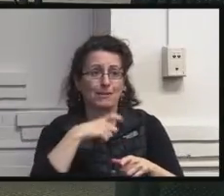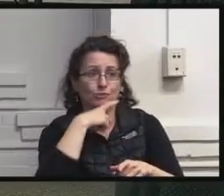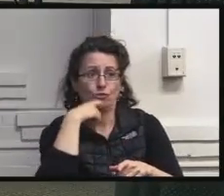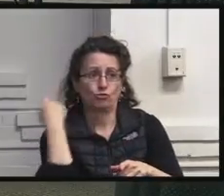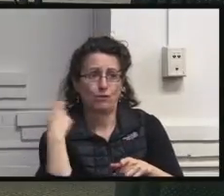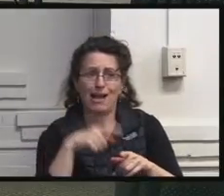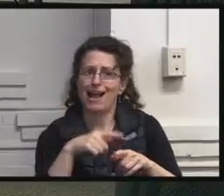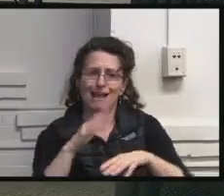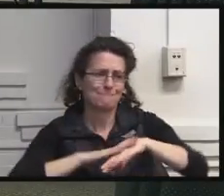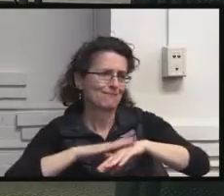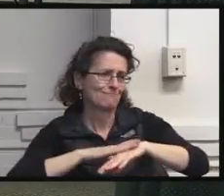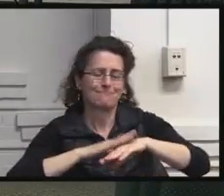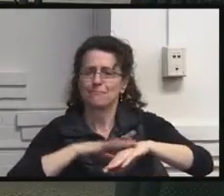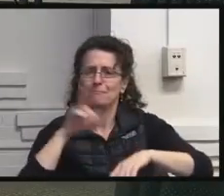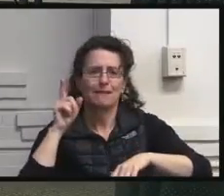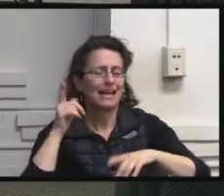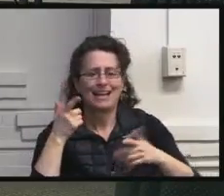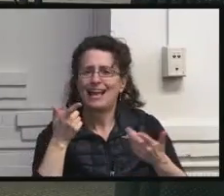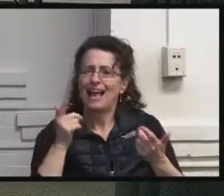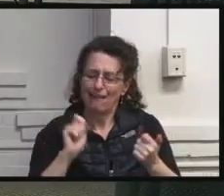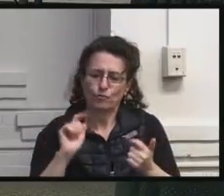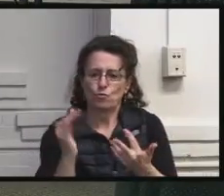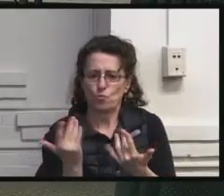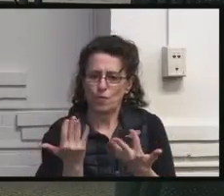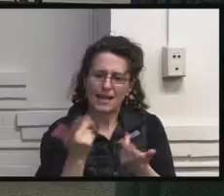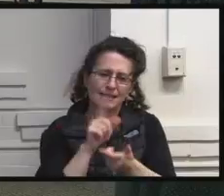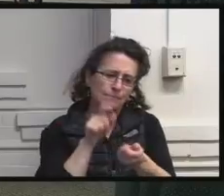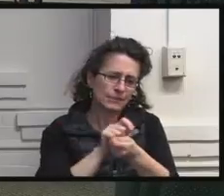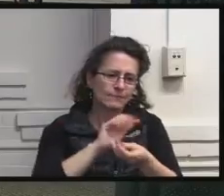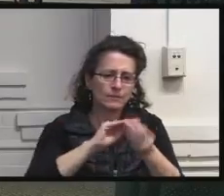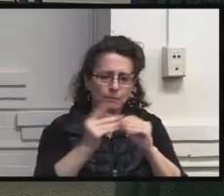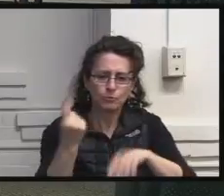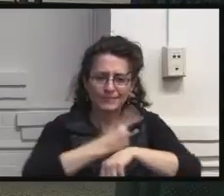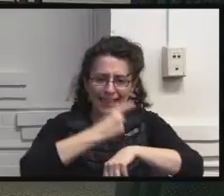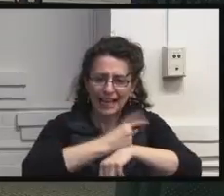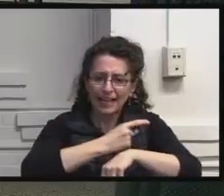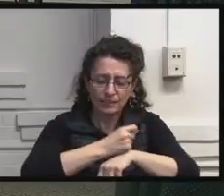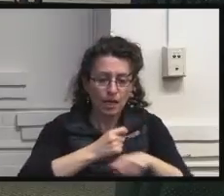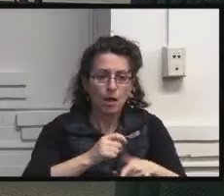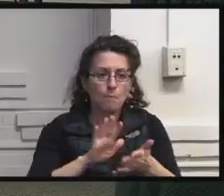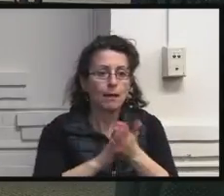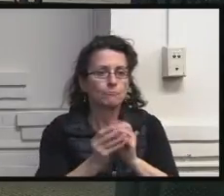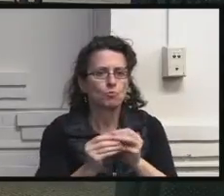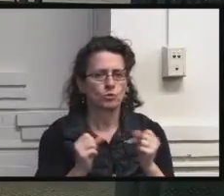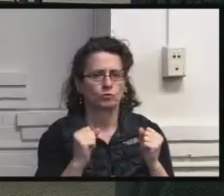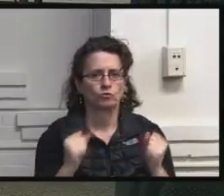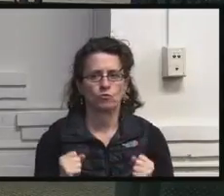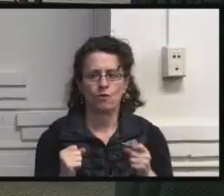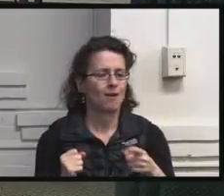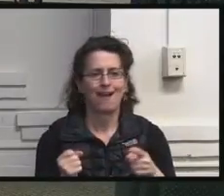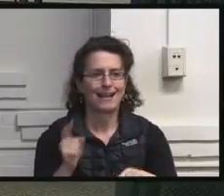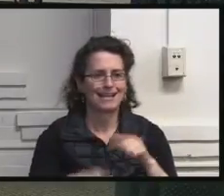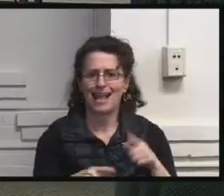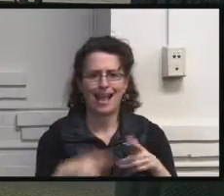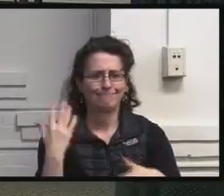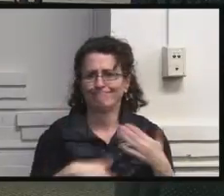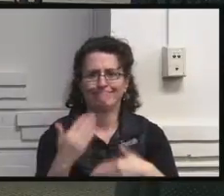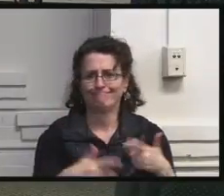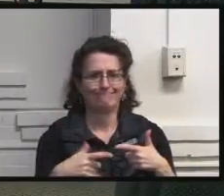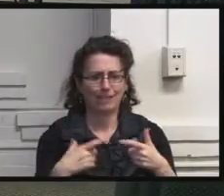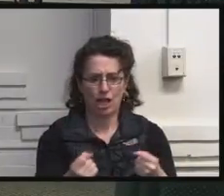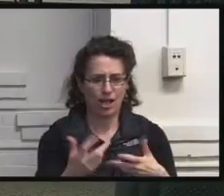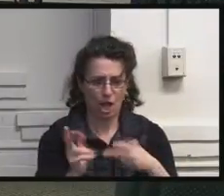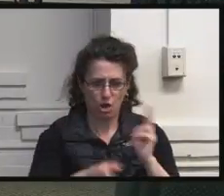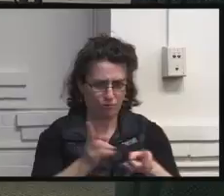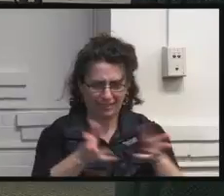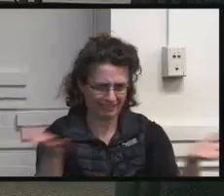we couldn't accelerate it even if we tried, because we have to wait X amount of days or till the concrete gets to a certain strength. But we could, in certain